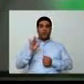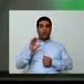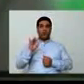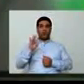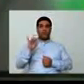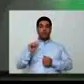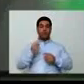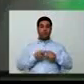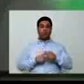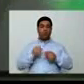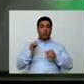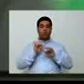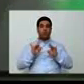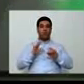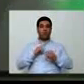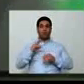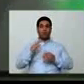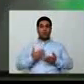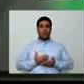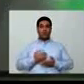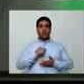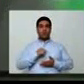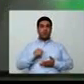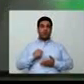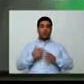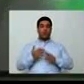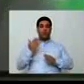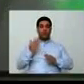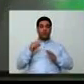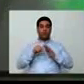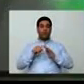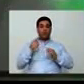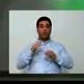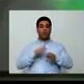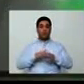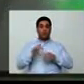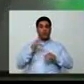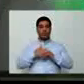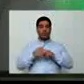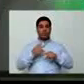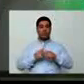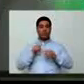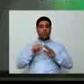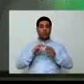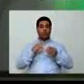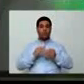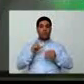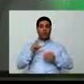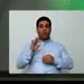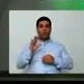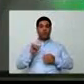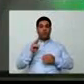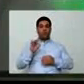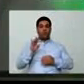Biosfera bu, hozirga ta'kidlagandek, tiriklikning eng yuksak darajasi ekanligini to'liq tushunish uchun uni tashkil etuvchi